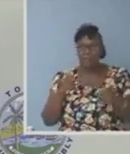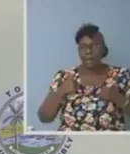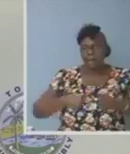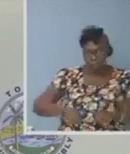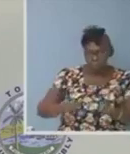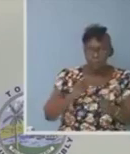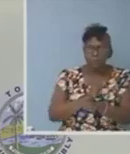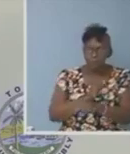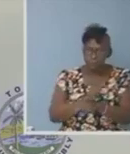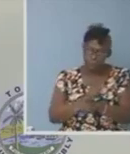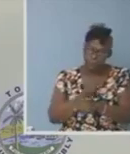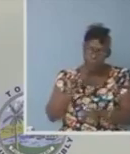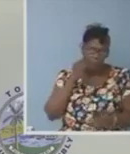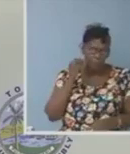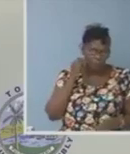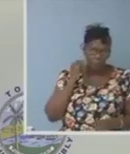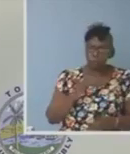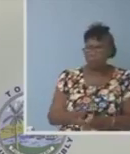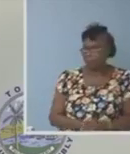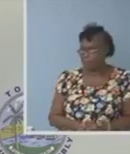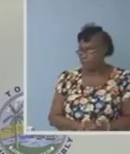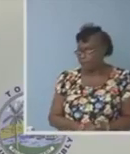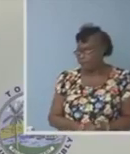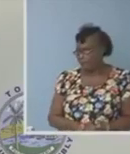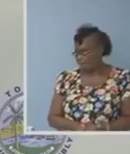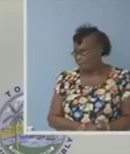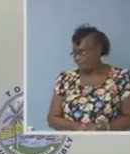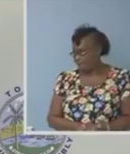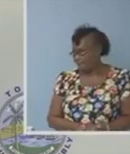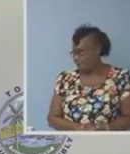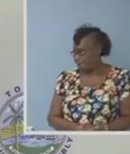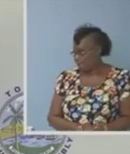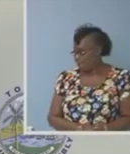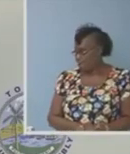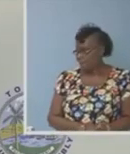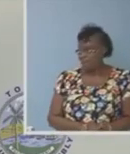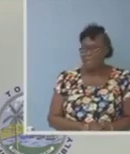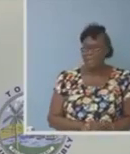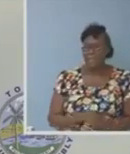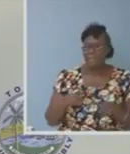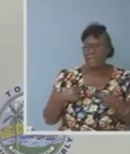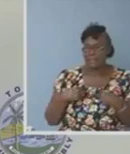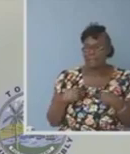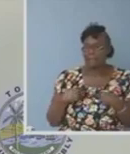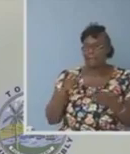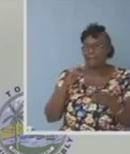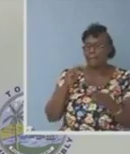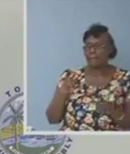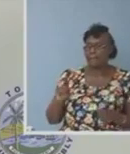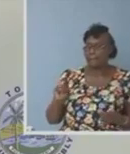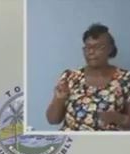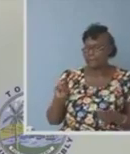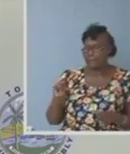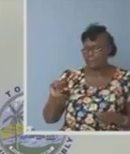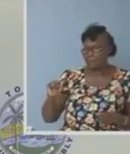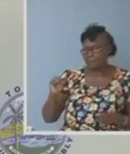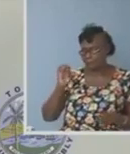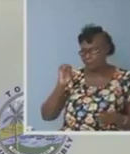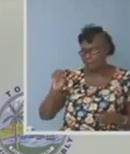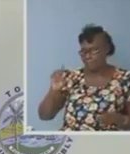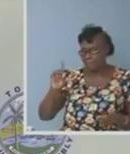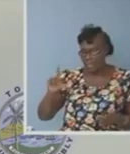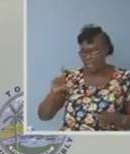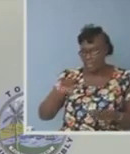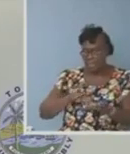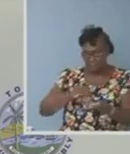period. Additionally, the production of materials for e-learning. Already there's a national call from the